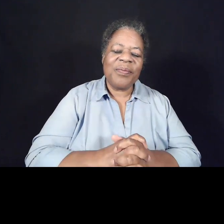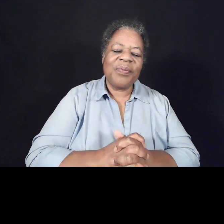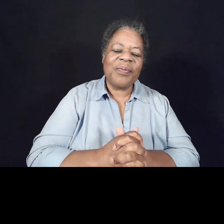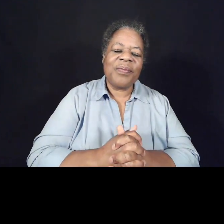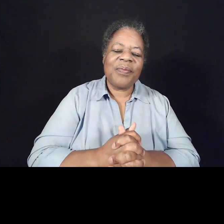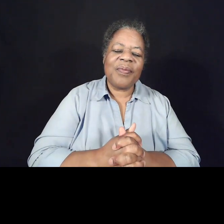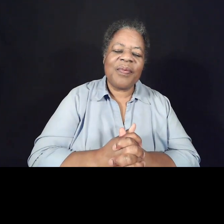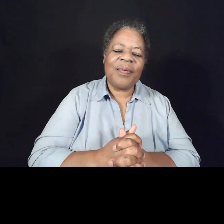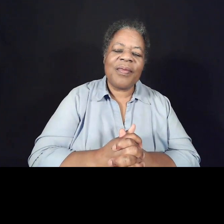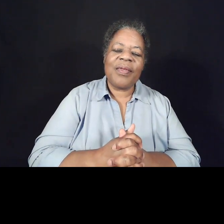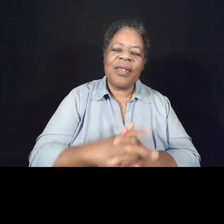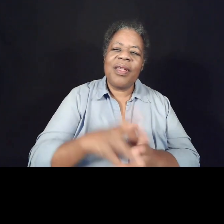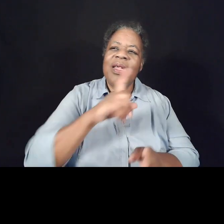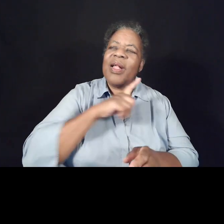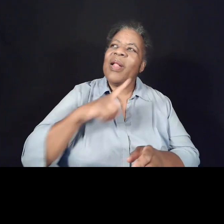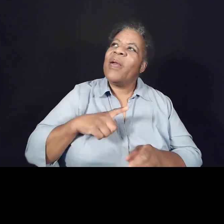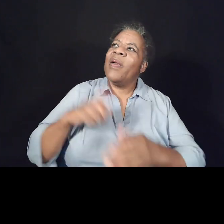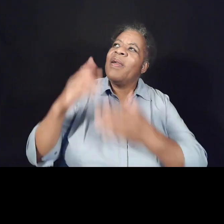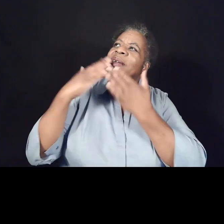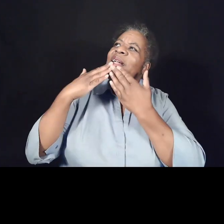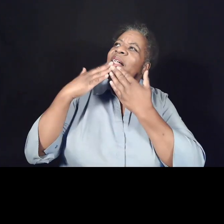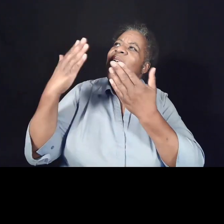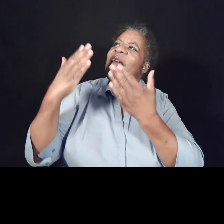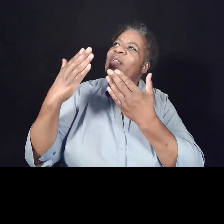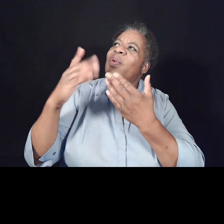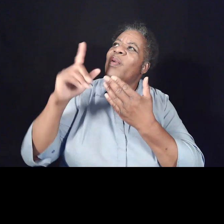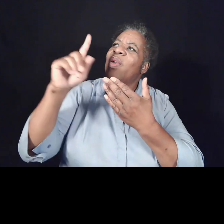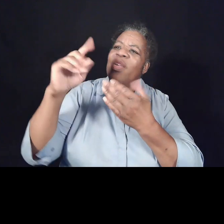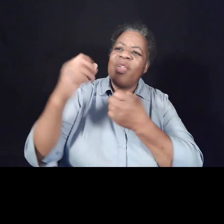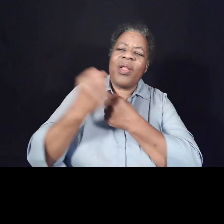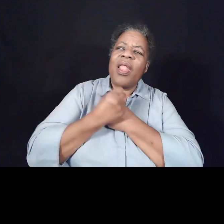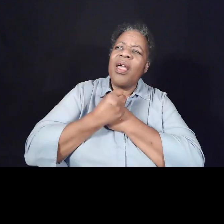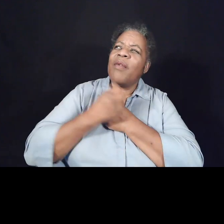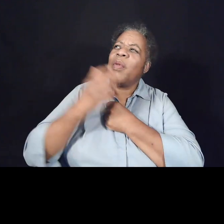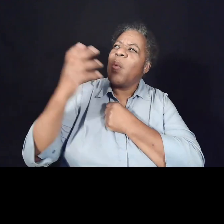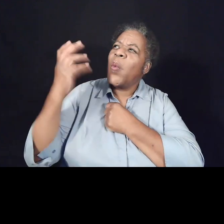We thank you, Lord, for your incredible love for us,